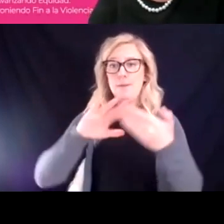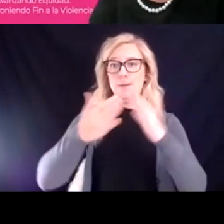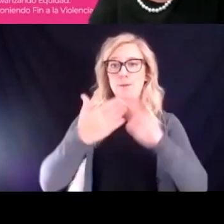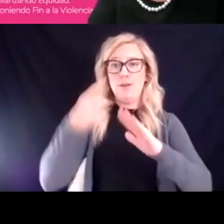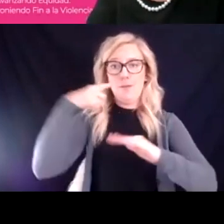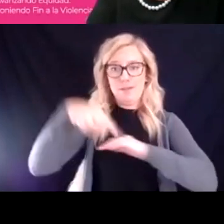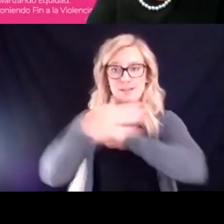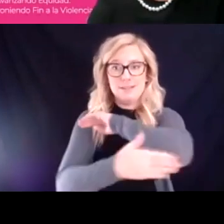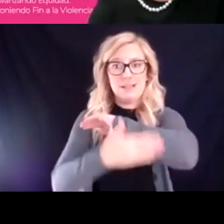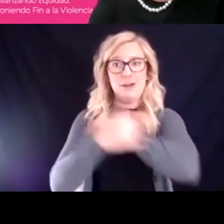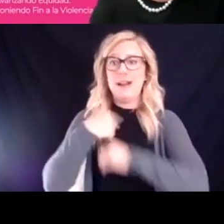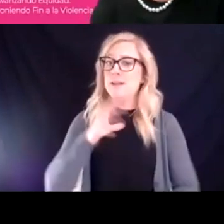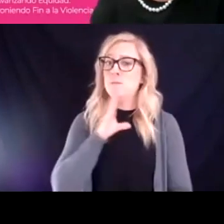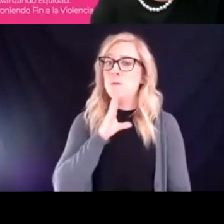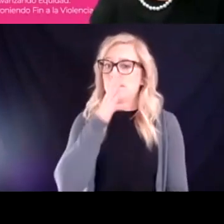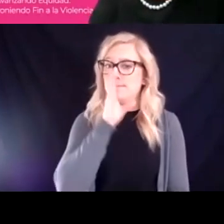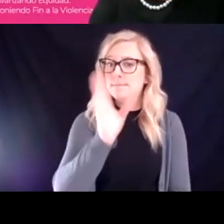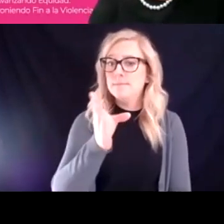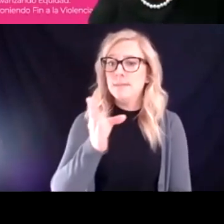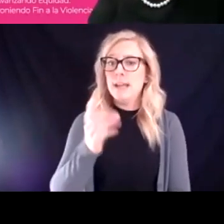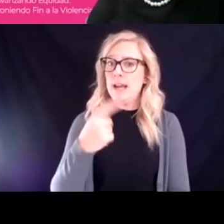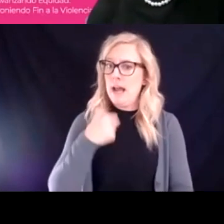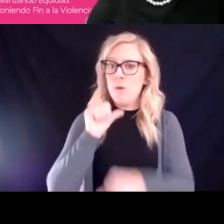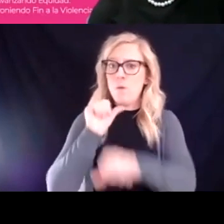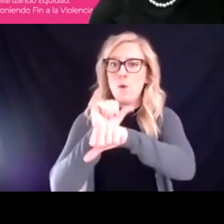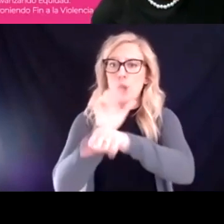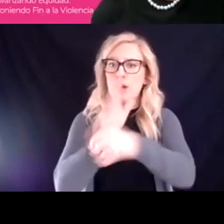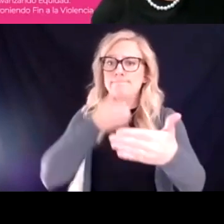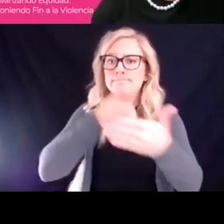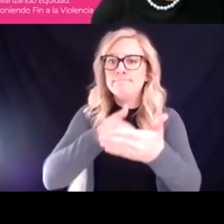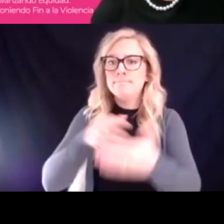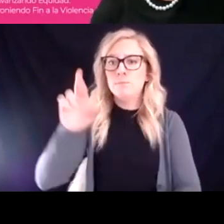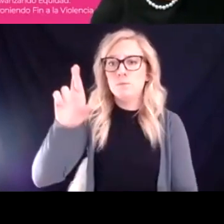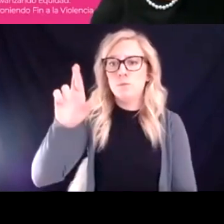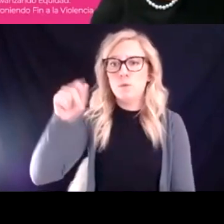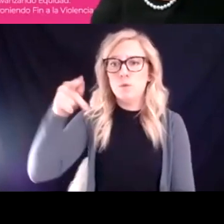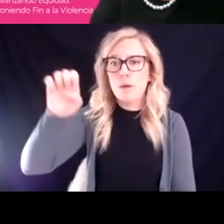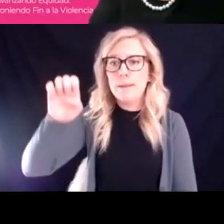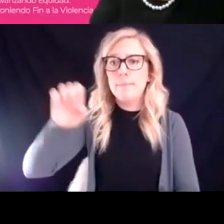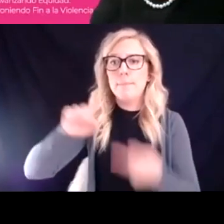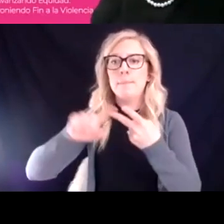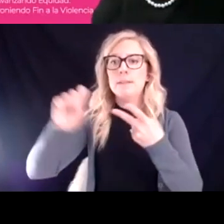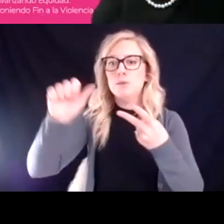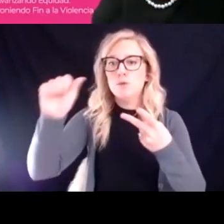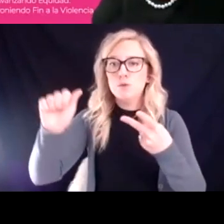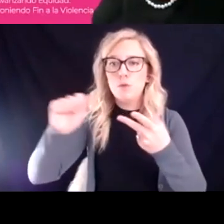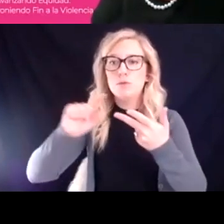And as someone who works against rape and against sexual assault and sexual harassment.